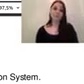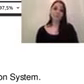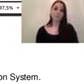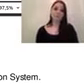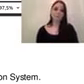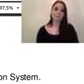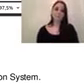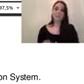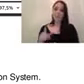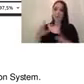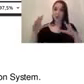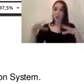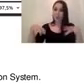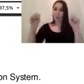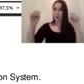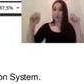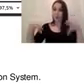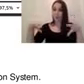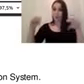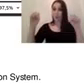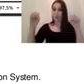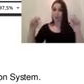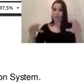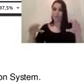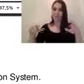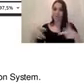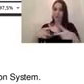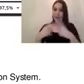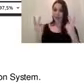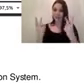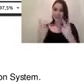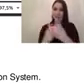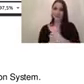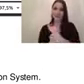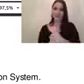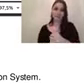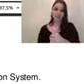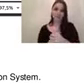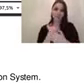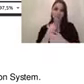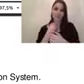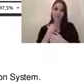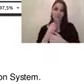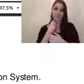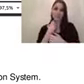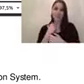turning on and off the linear lights in accordance to, for instance, to